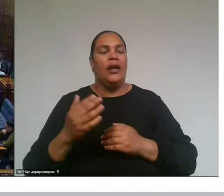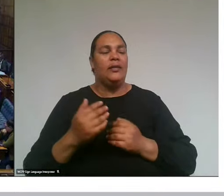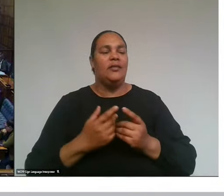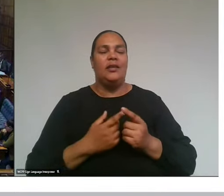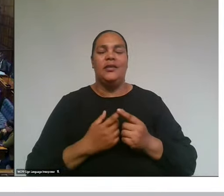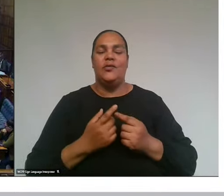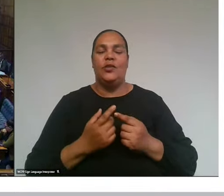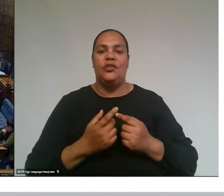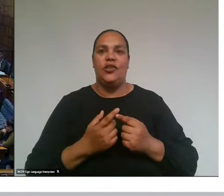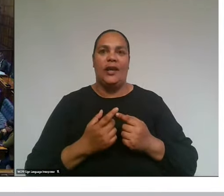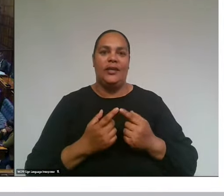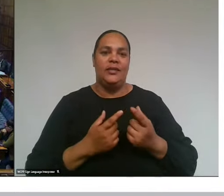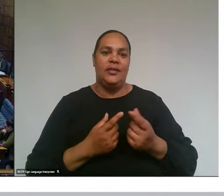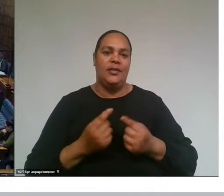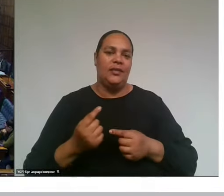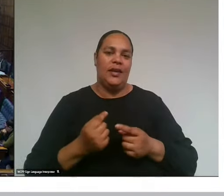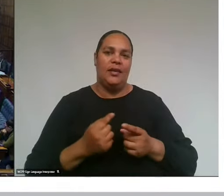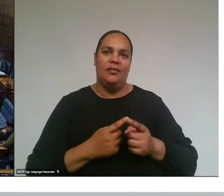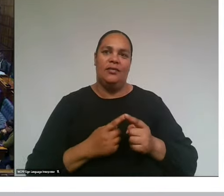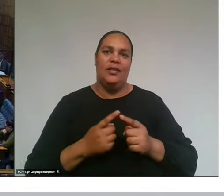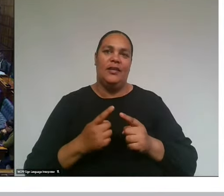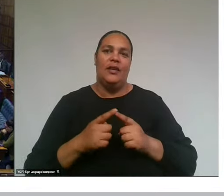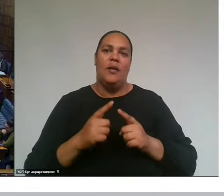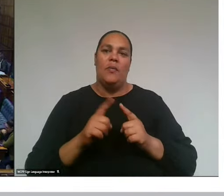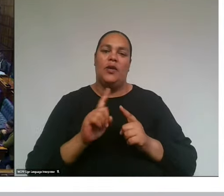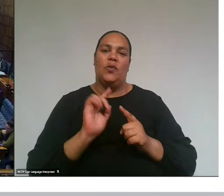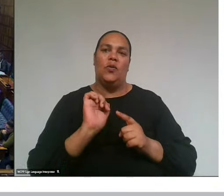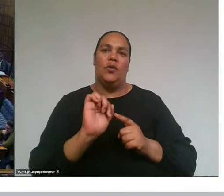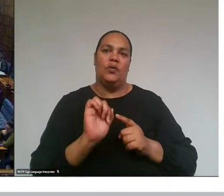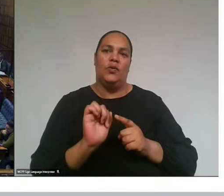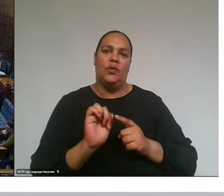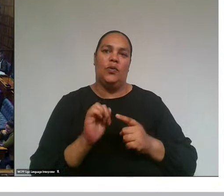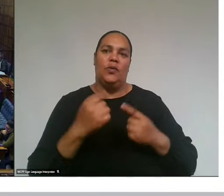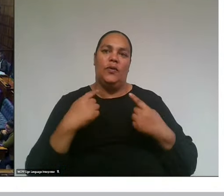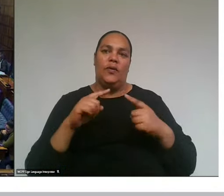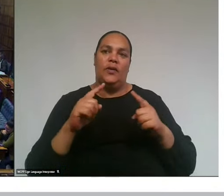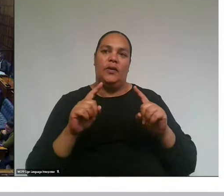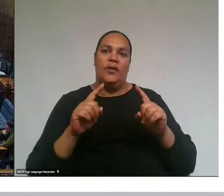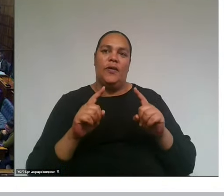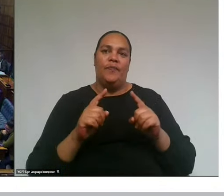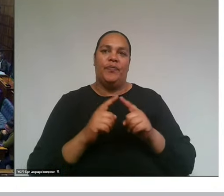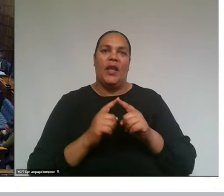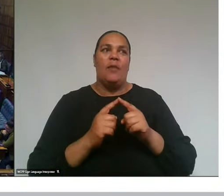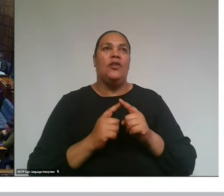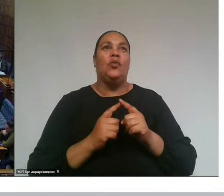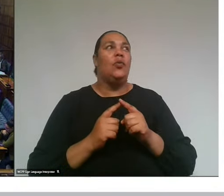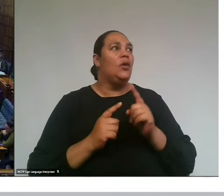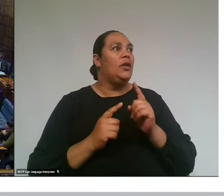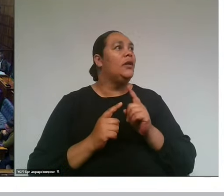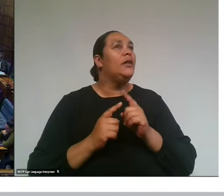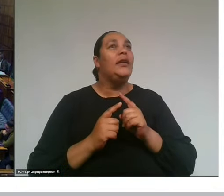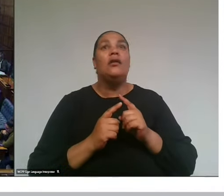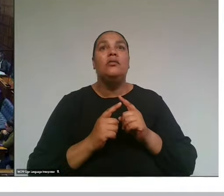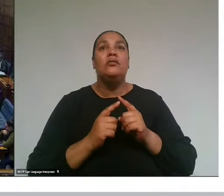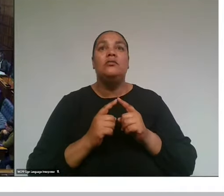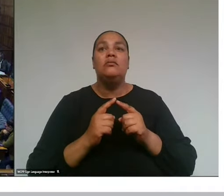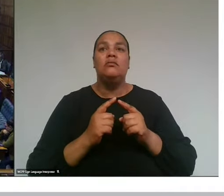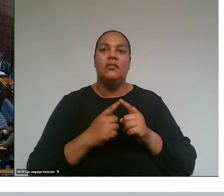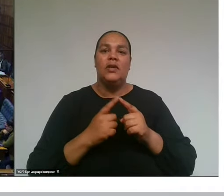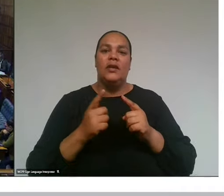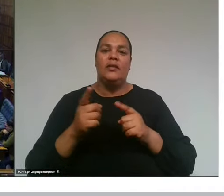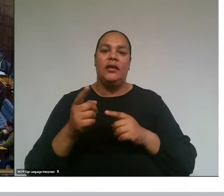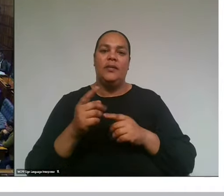terms of that what you guys what has been the the successes have what has been the challenges regarding that particular